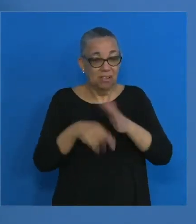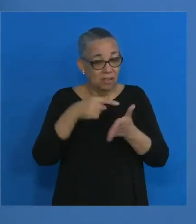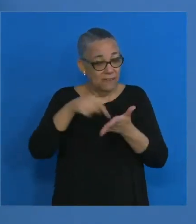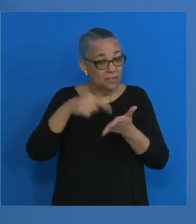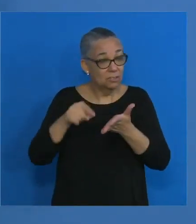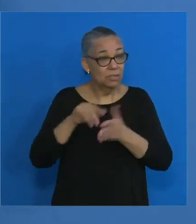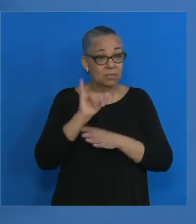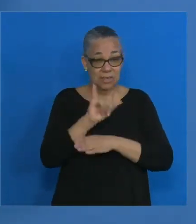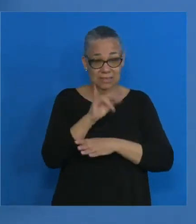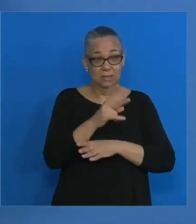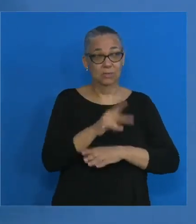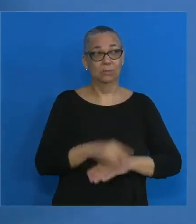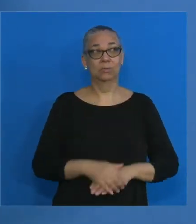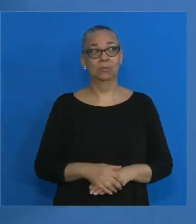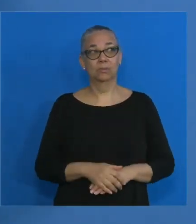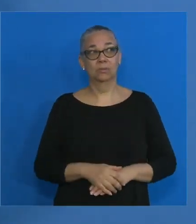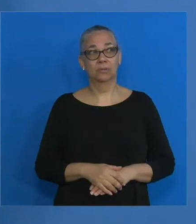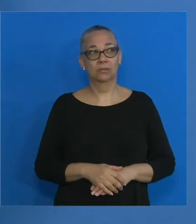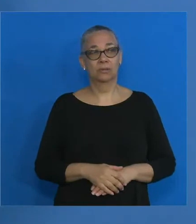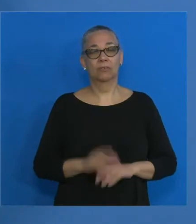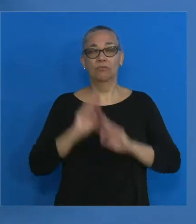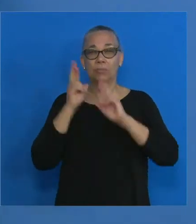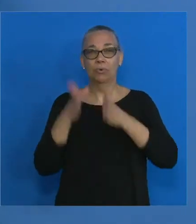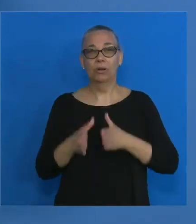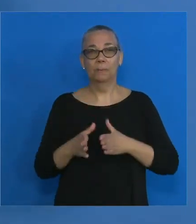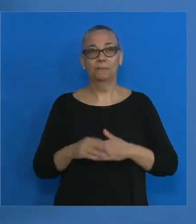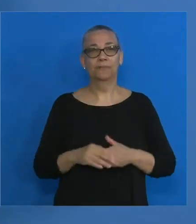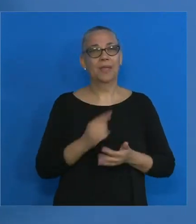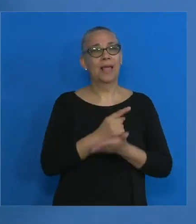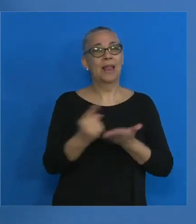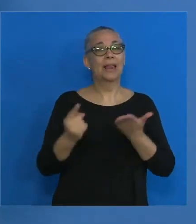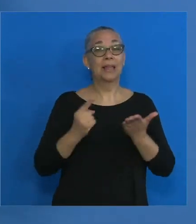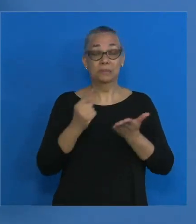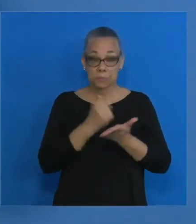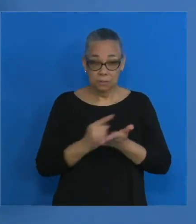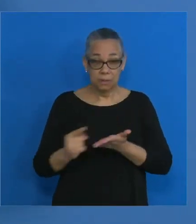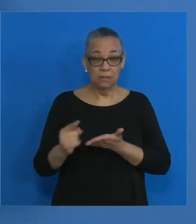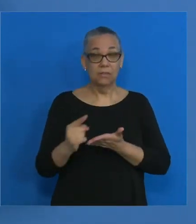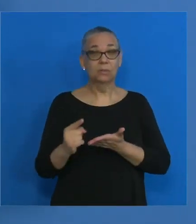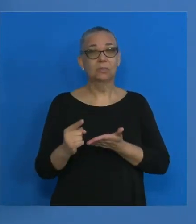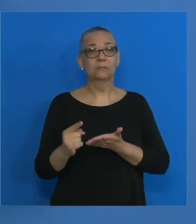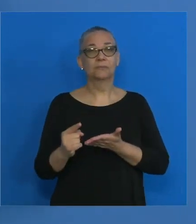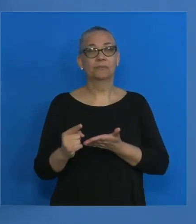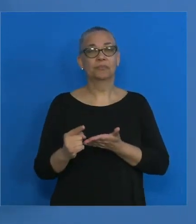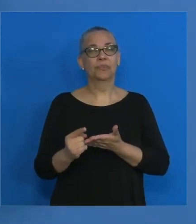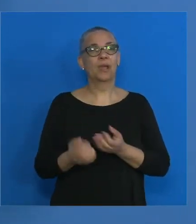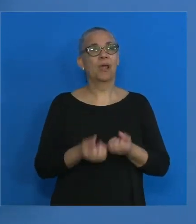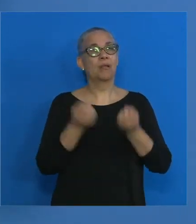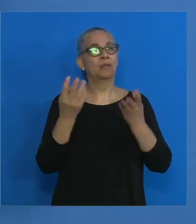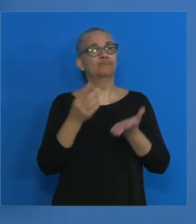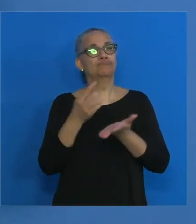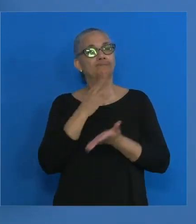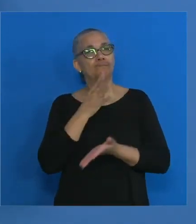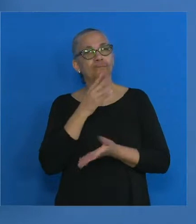they are. All right, thank you. Mm-hmm. Both last week and this week, there's been made a lot of mention